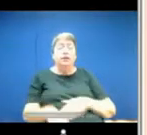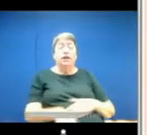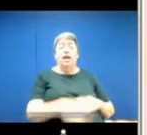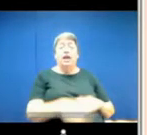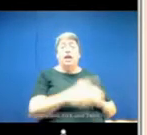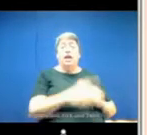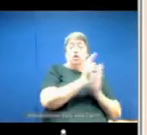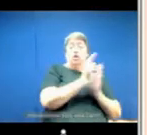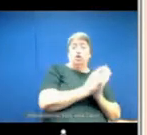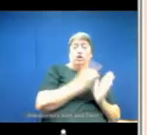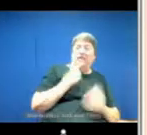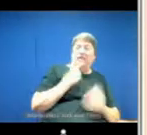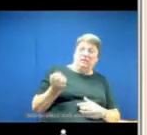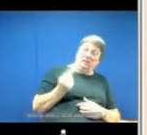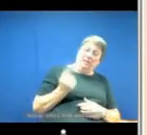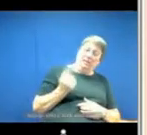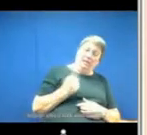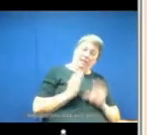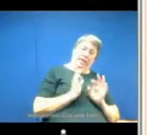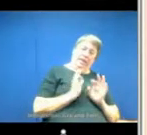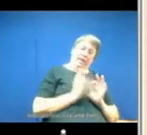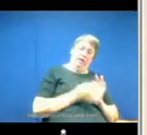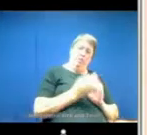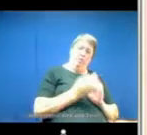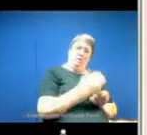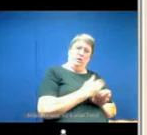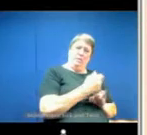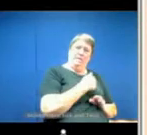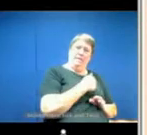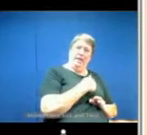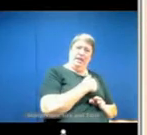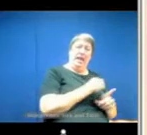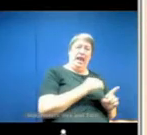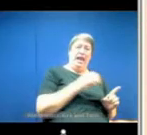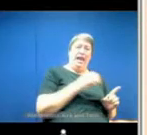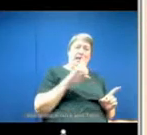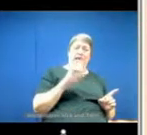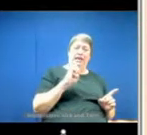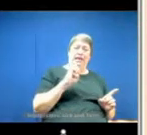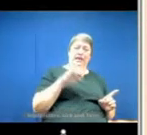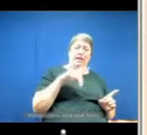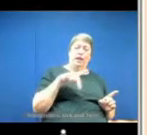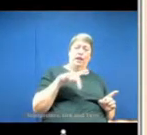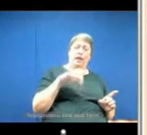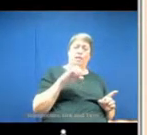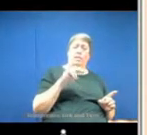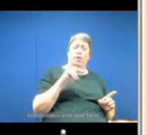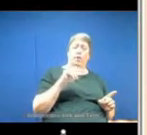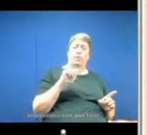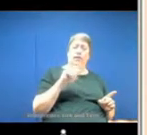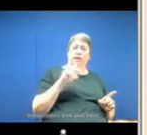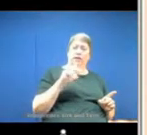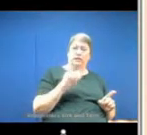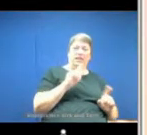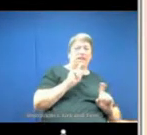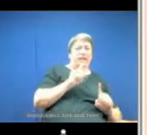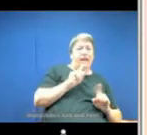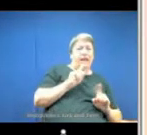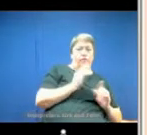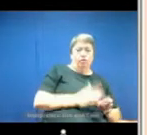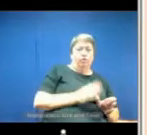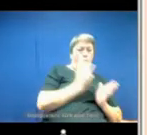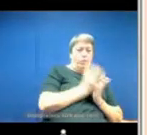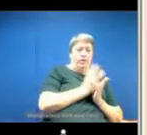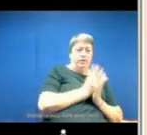conversation between her and the deponent prior to starting the deposition. You have a team,